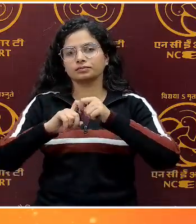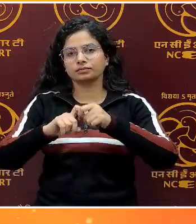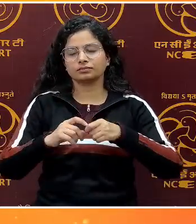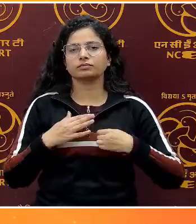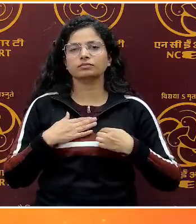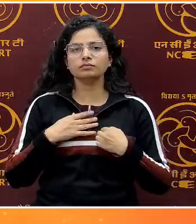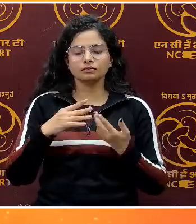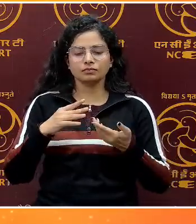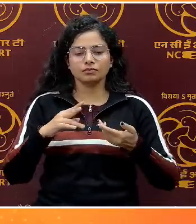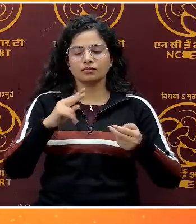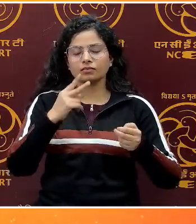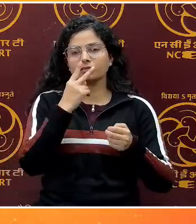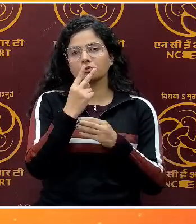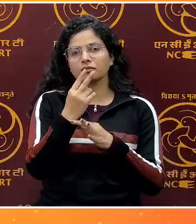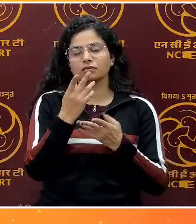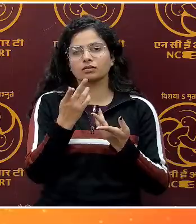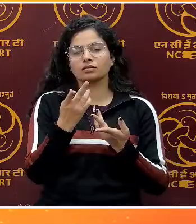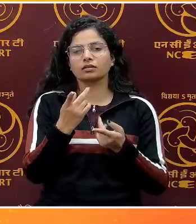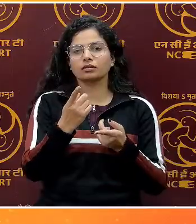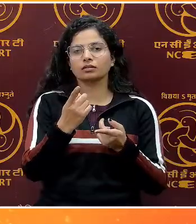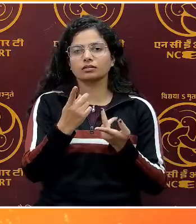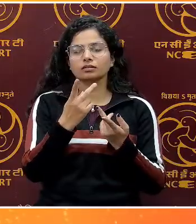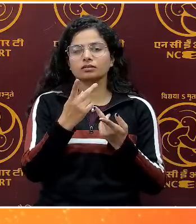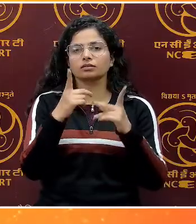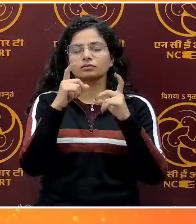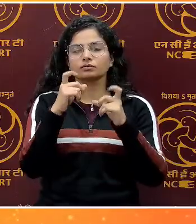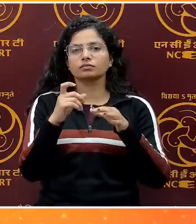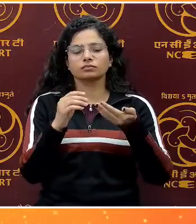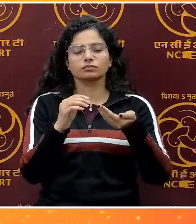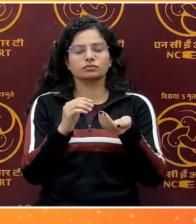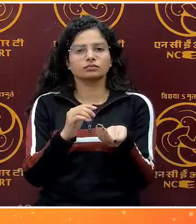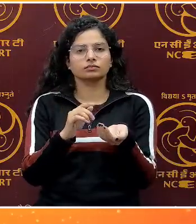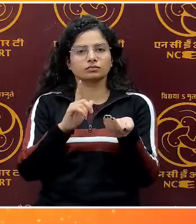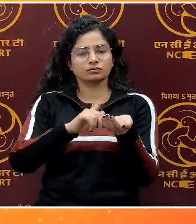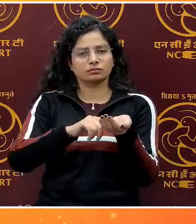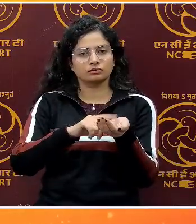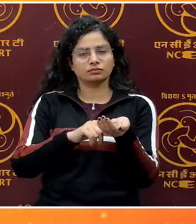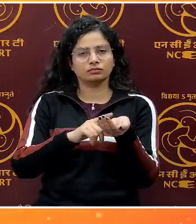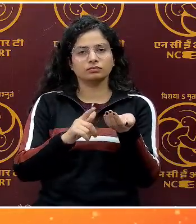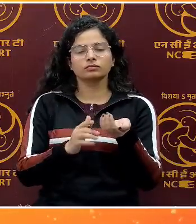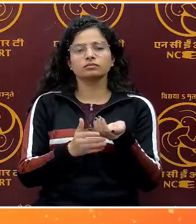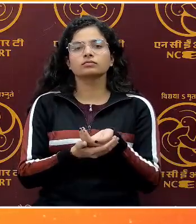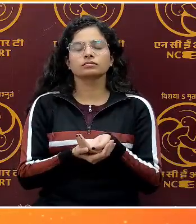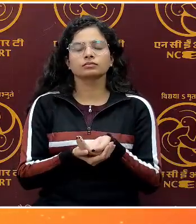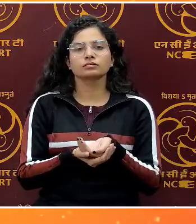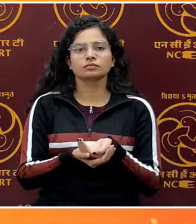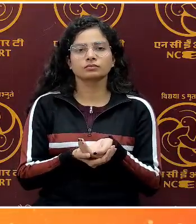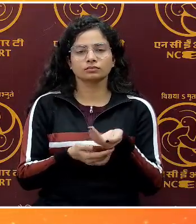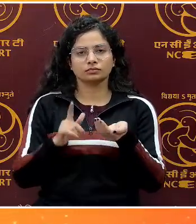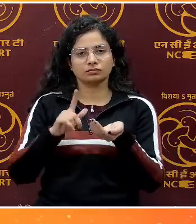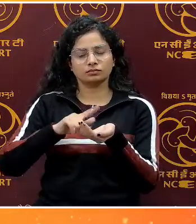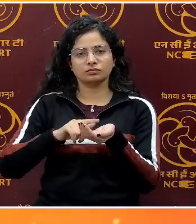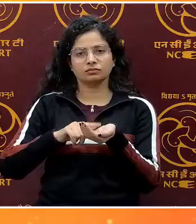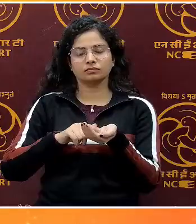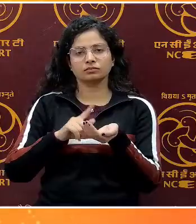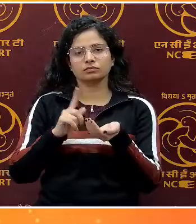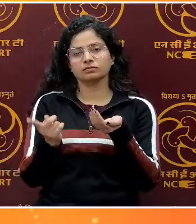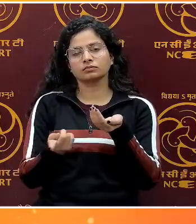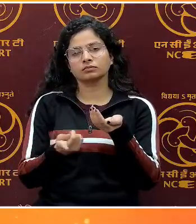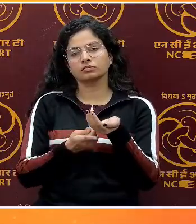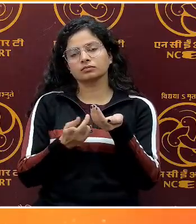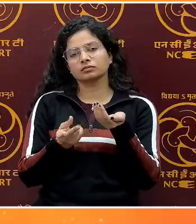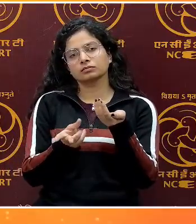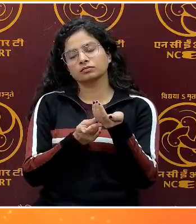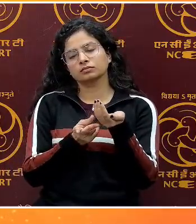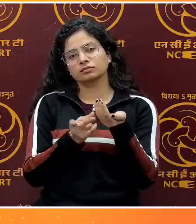me see my image in the spoon. So here is the cave side, concave side, okay. And then is